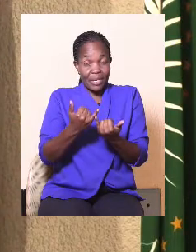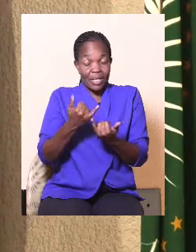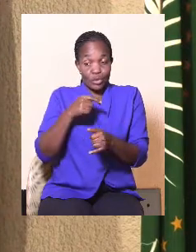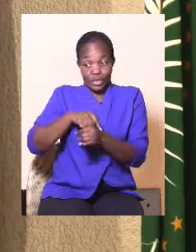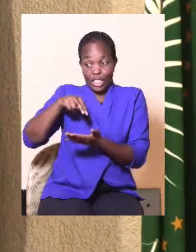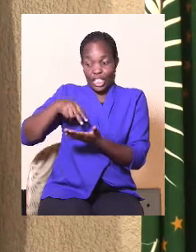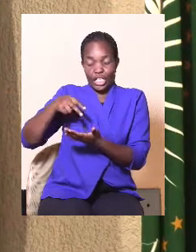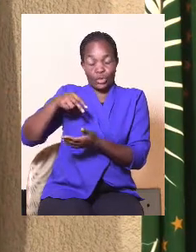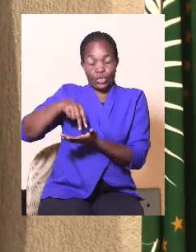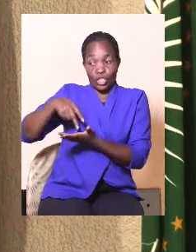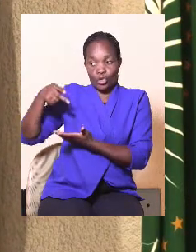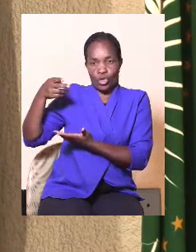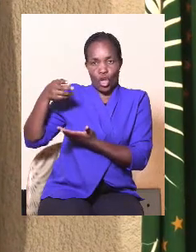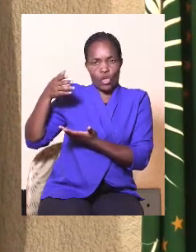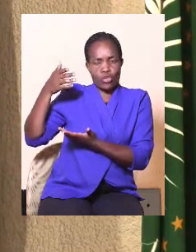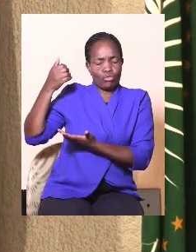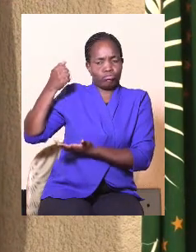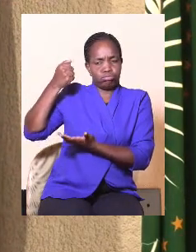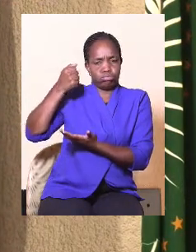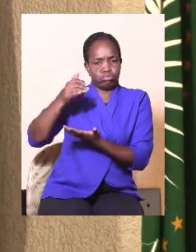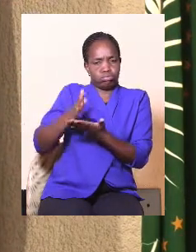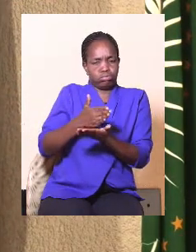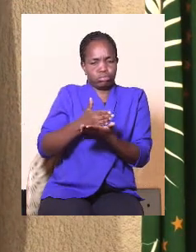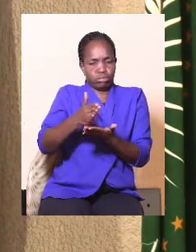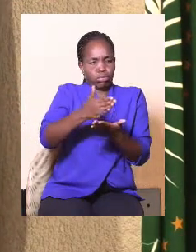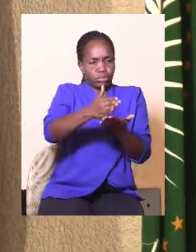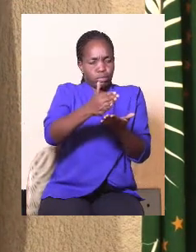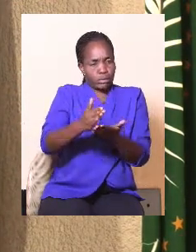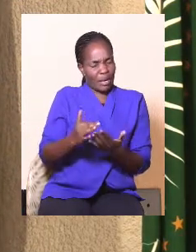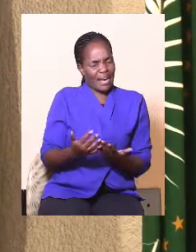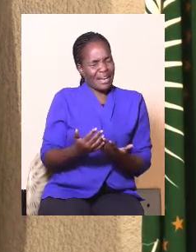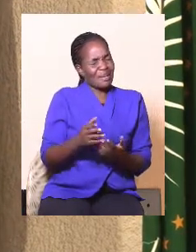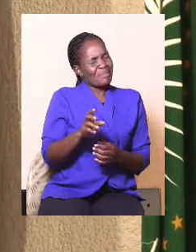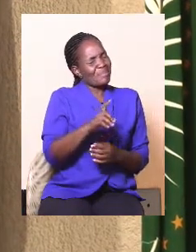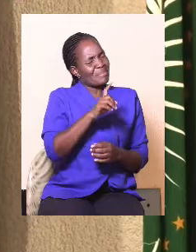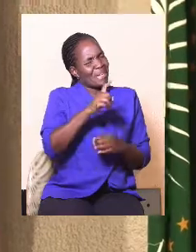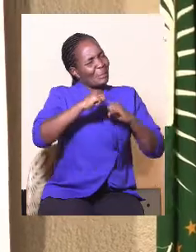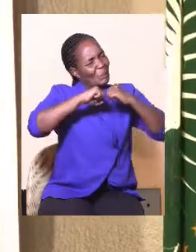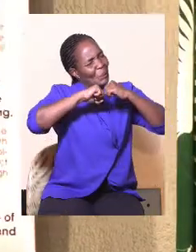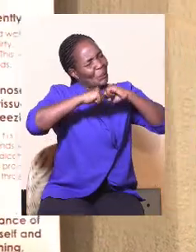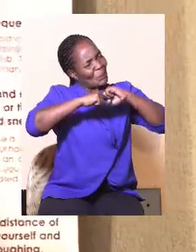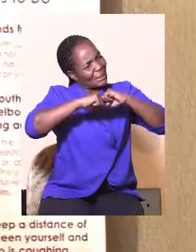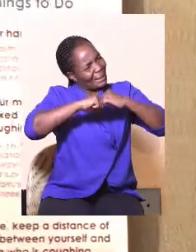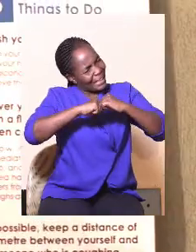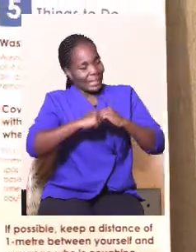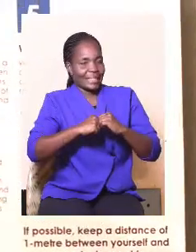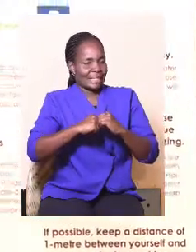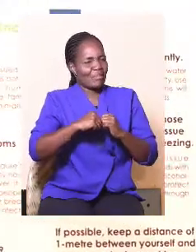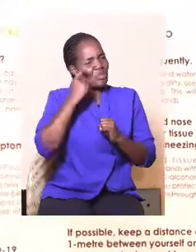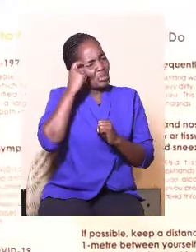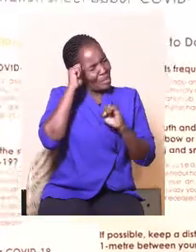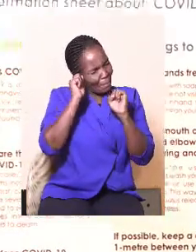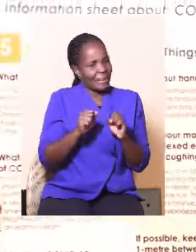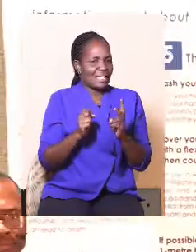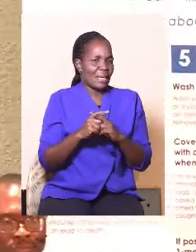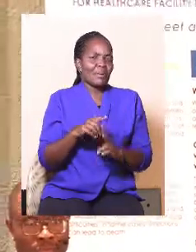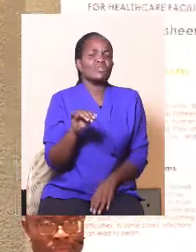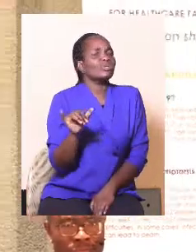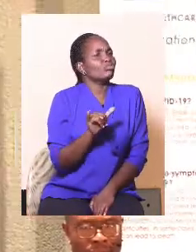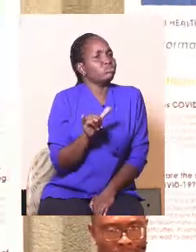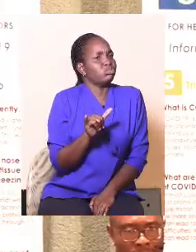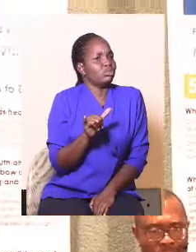Issues around fraud you have highlighted a little bit, but are there perhaps any other challenges that you foresee going to